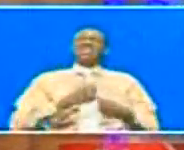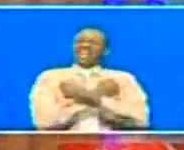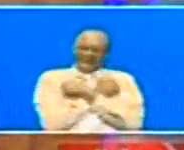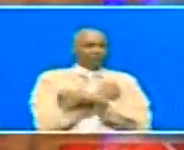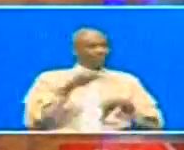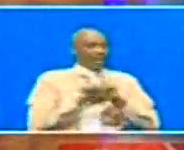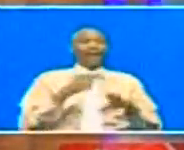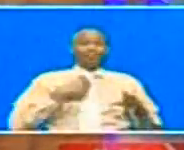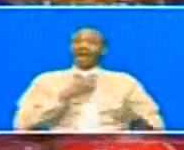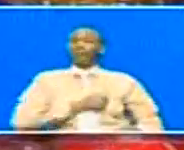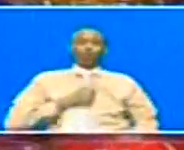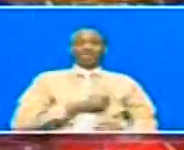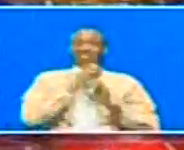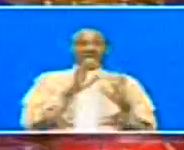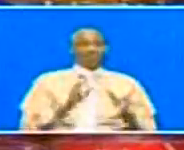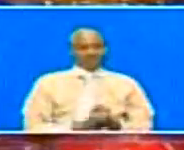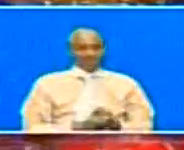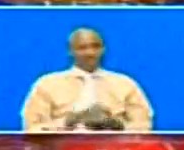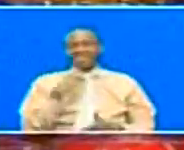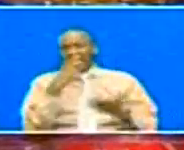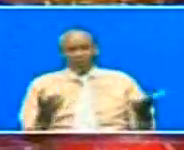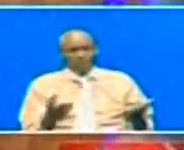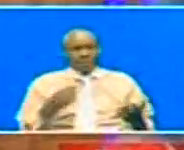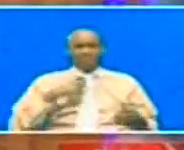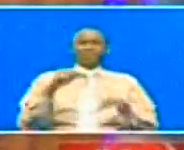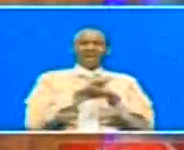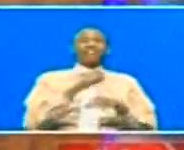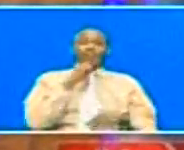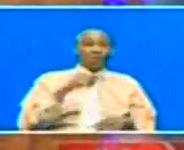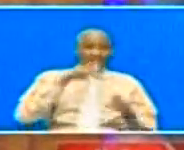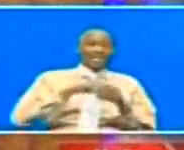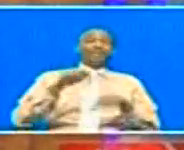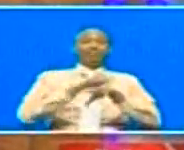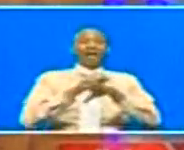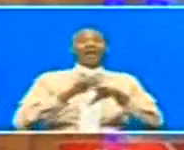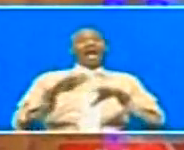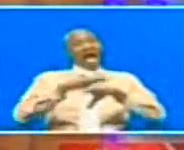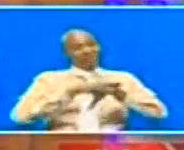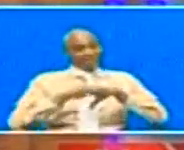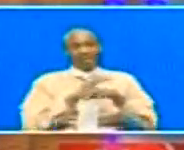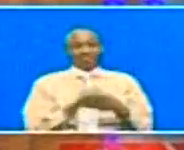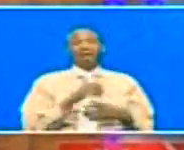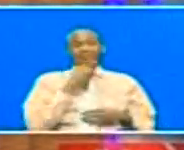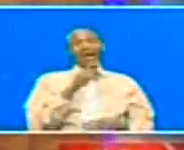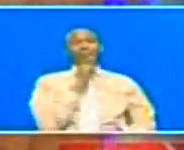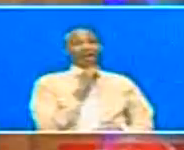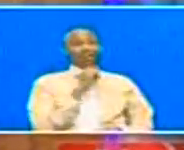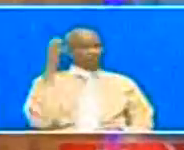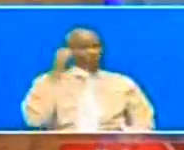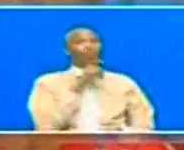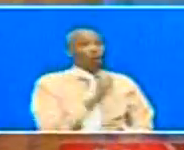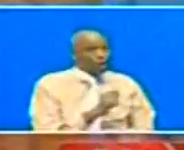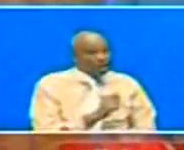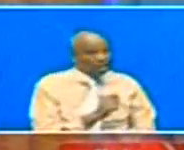apologies. And apologies. Tell me how you used to say it. Go on, say how you used to say it. I'm the blackest boy in black Africa. Now I'm a black man. Okay? That time I